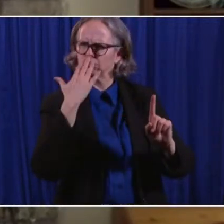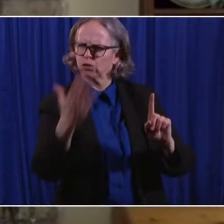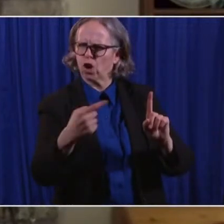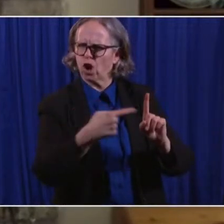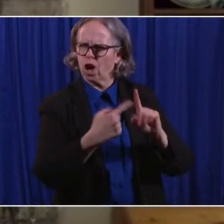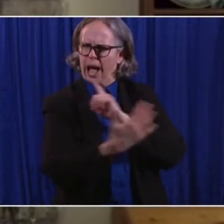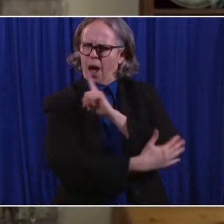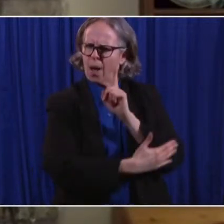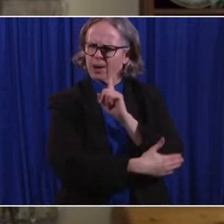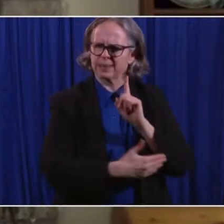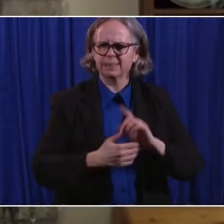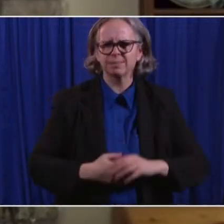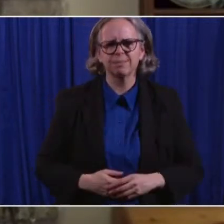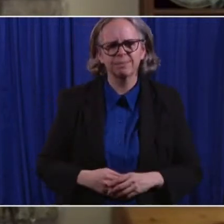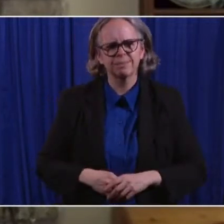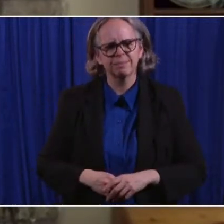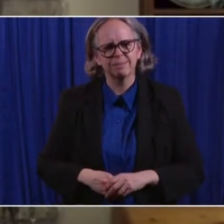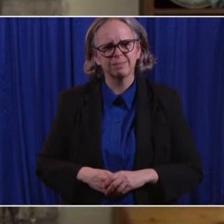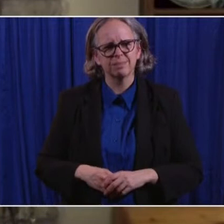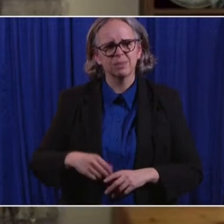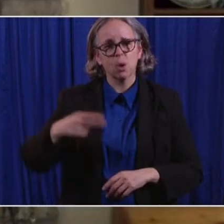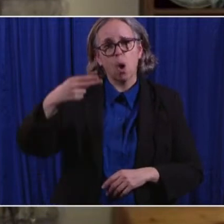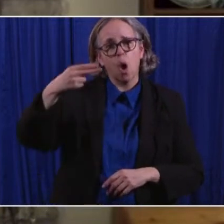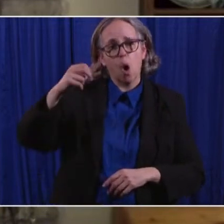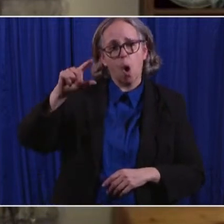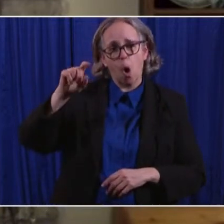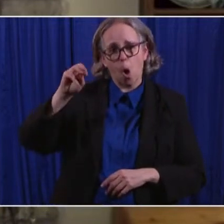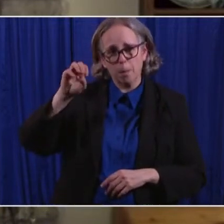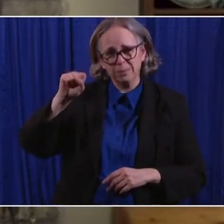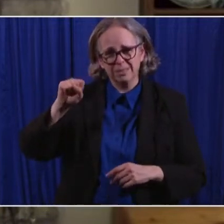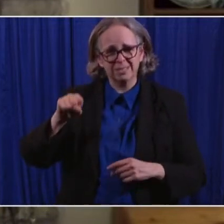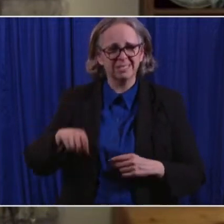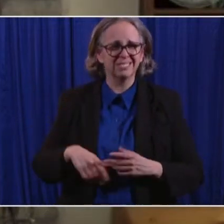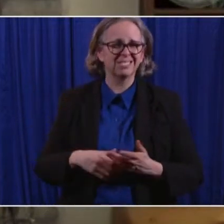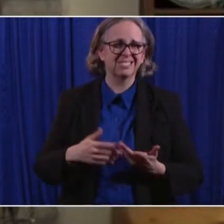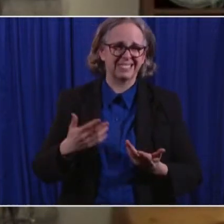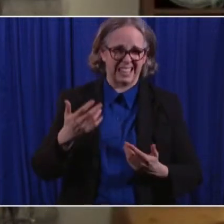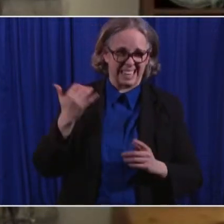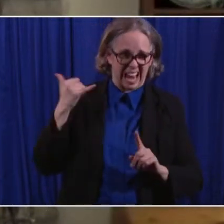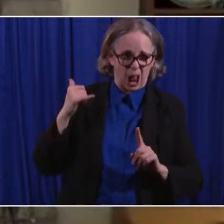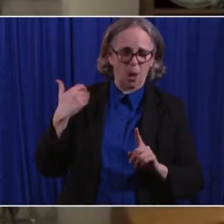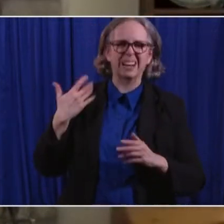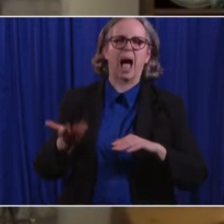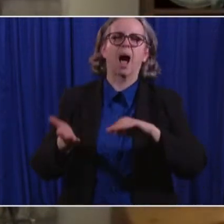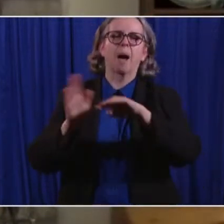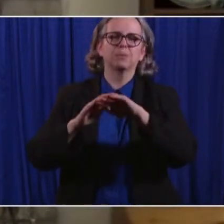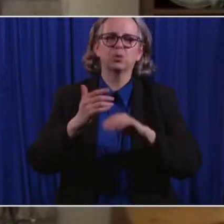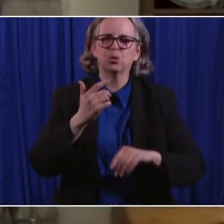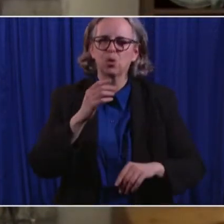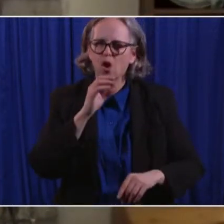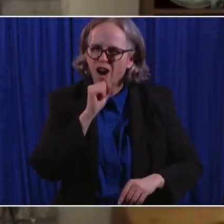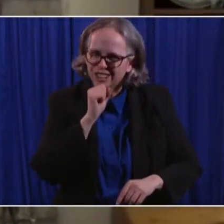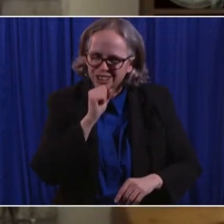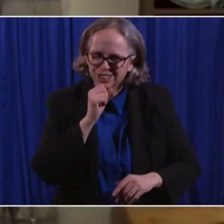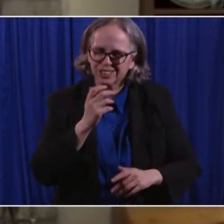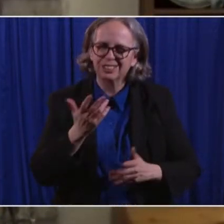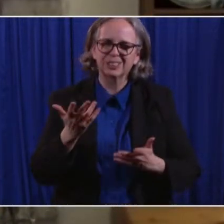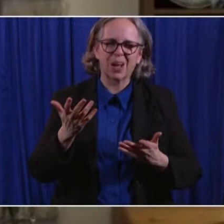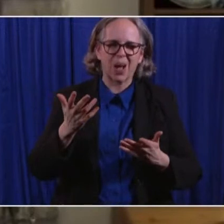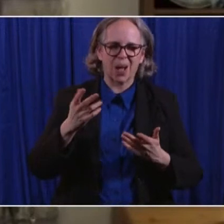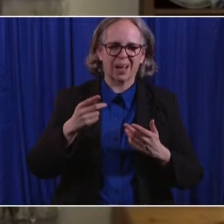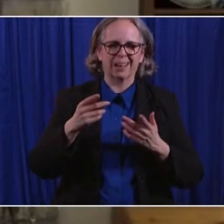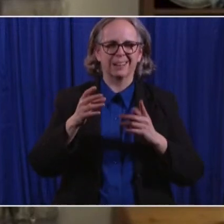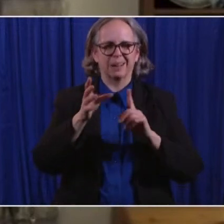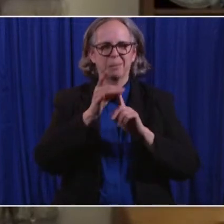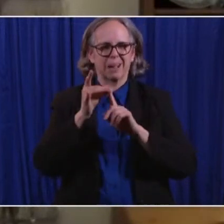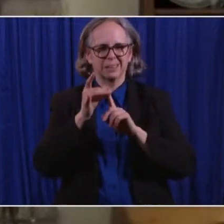upward movement. Holmes moved to orange. This is because their cases per capita increased from just under 50 to about 60 this week. It's a small difference,